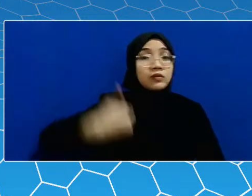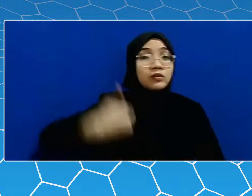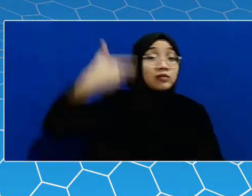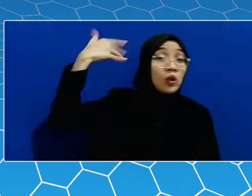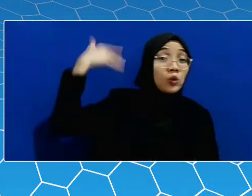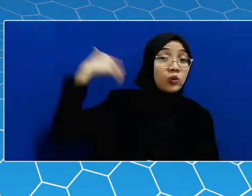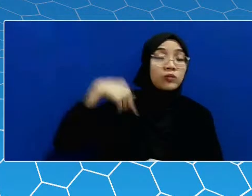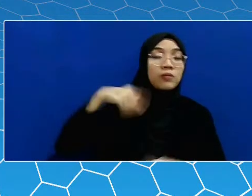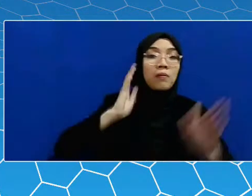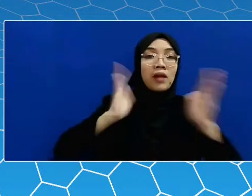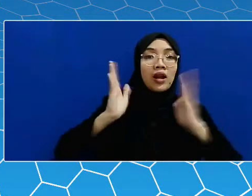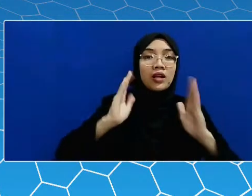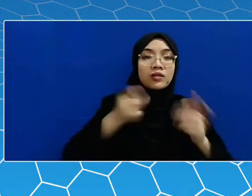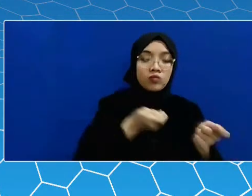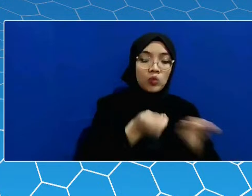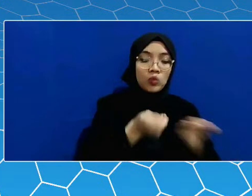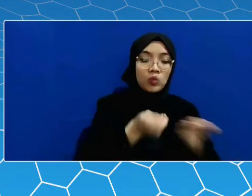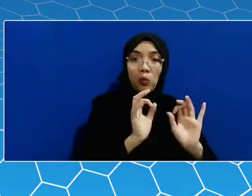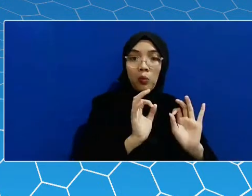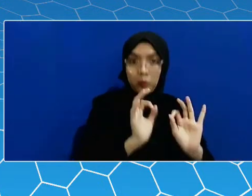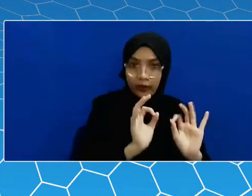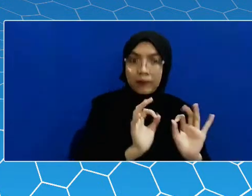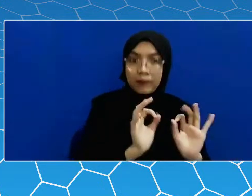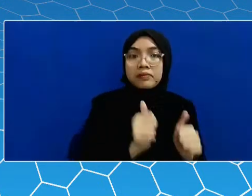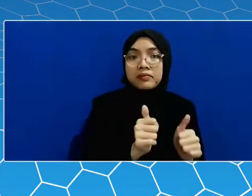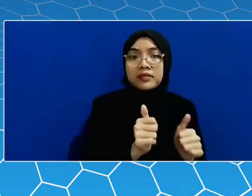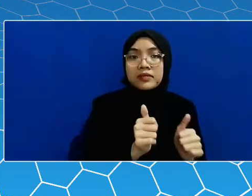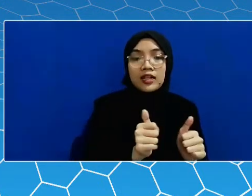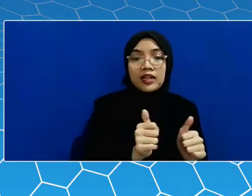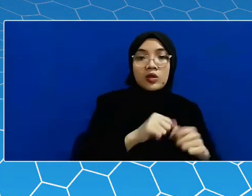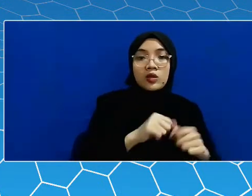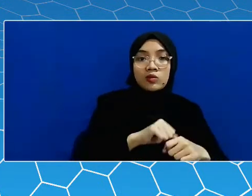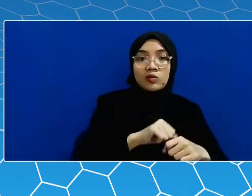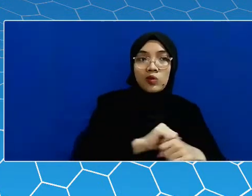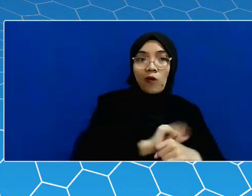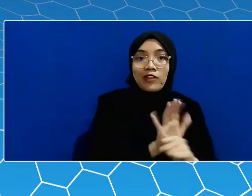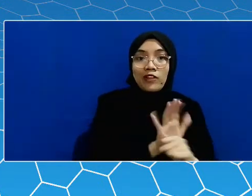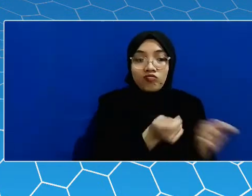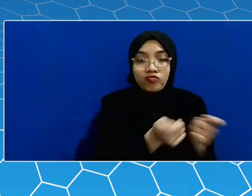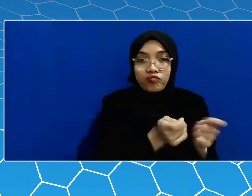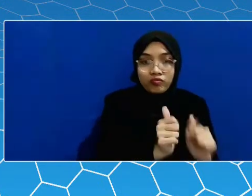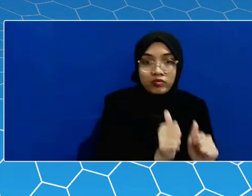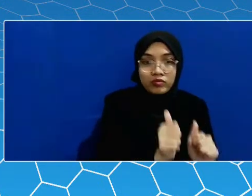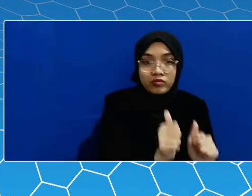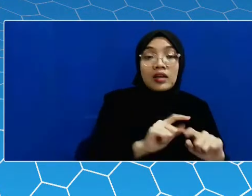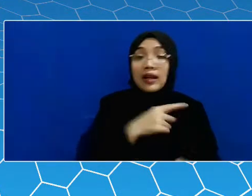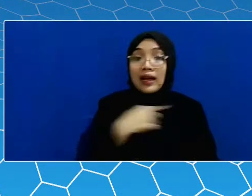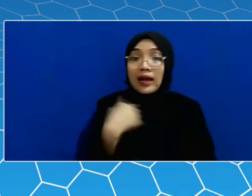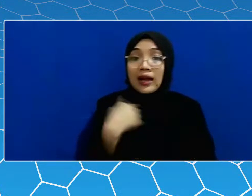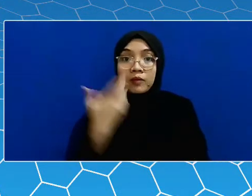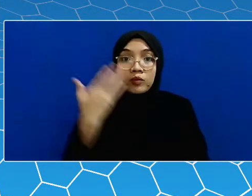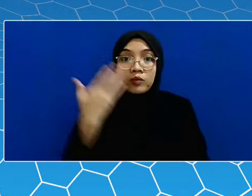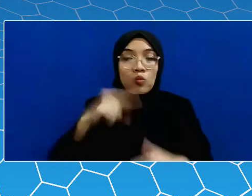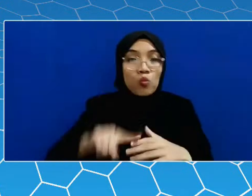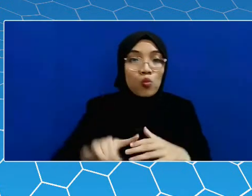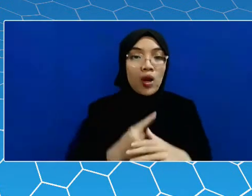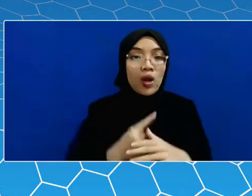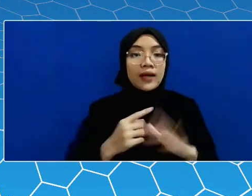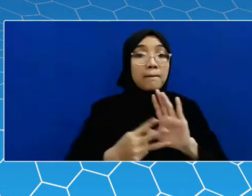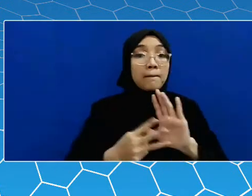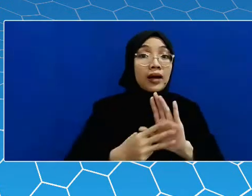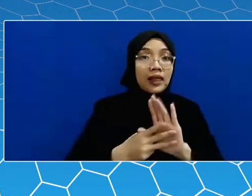controlled in terms of the COVID infections. And I think we had, when we started in March, we do what we